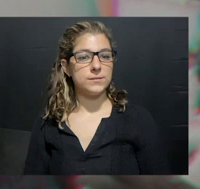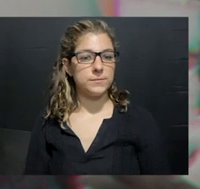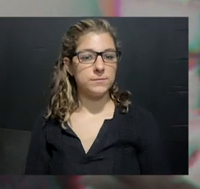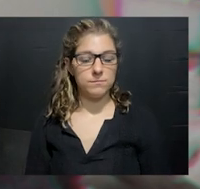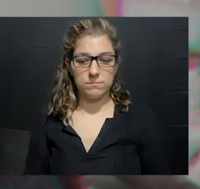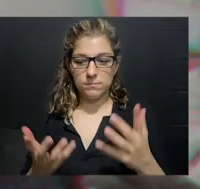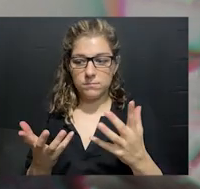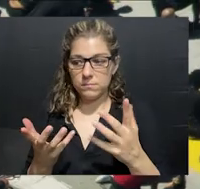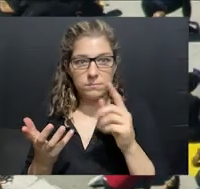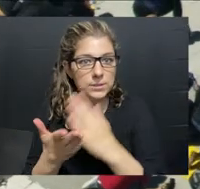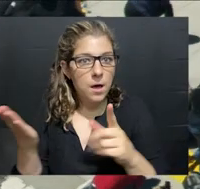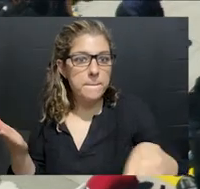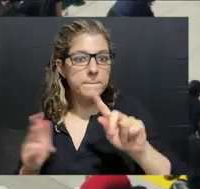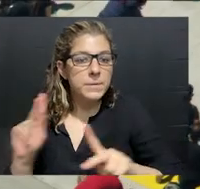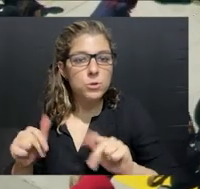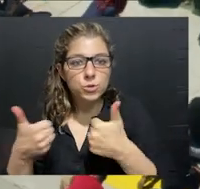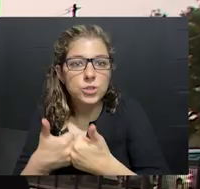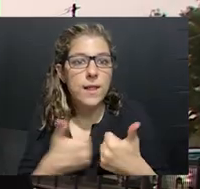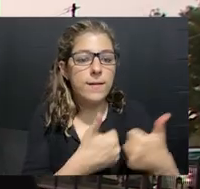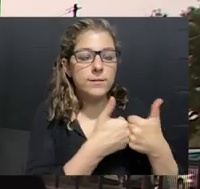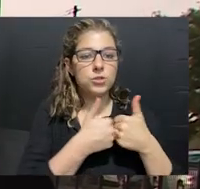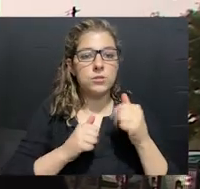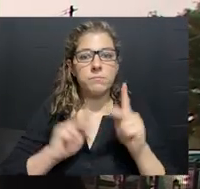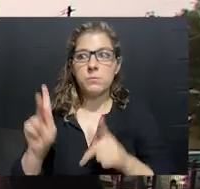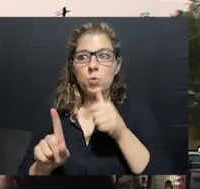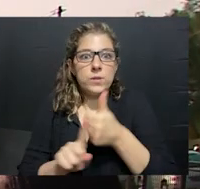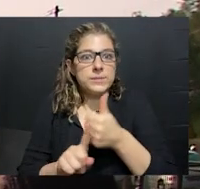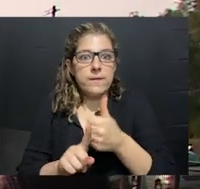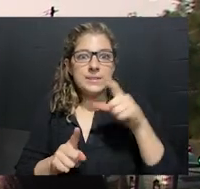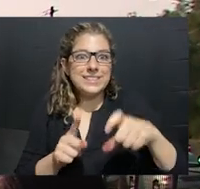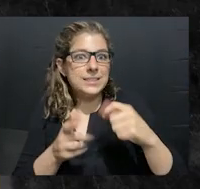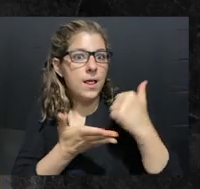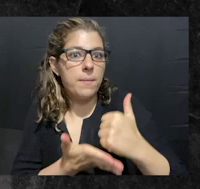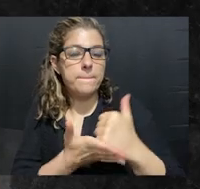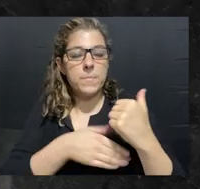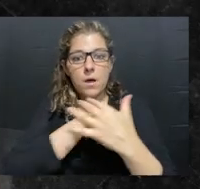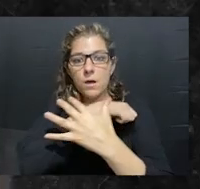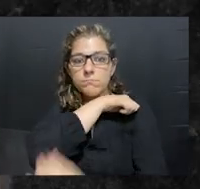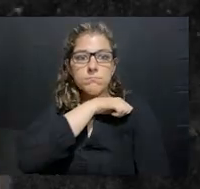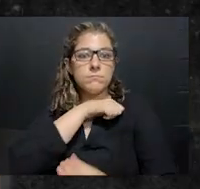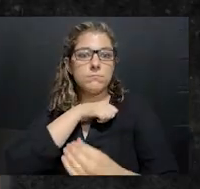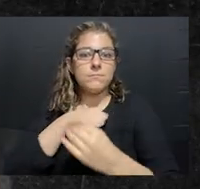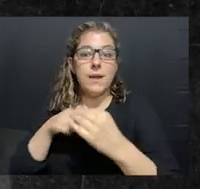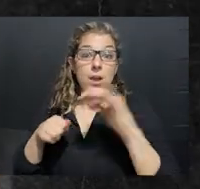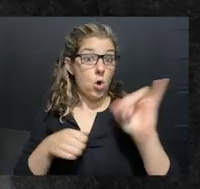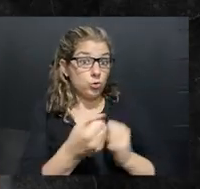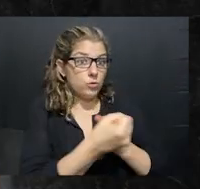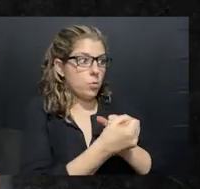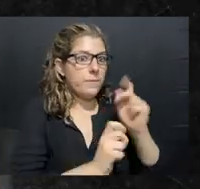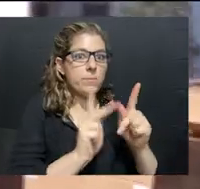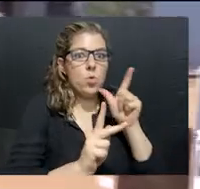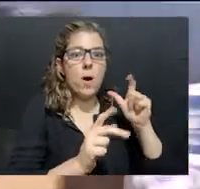of the most challenged, those who are knocking on the door, and those who are pushing back against consolidated power